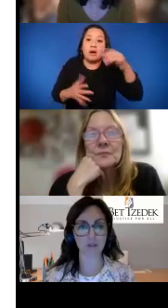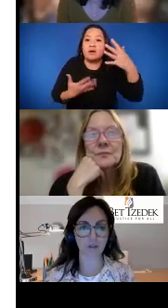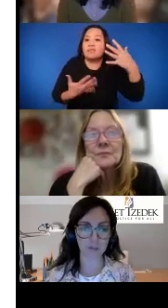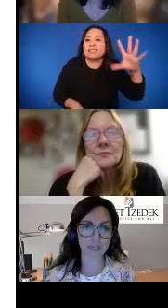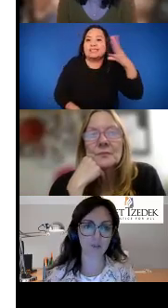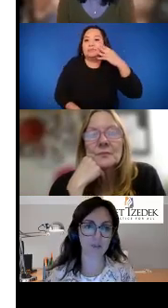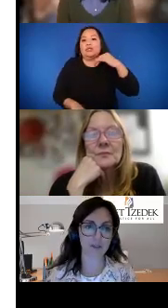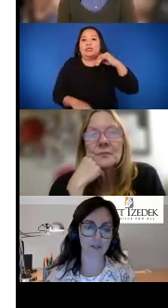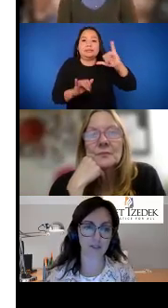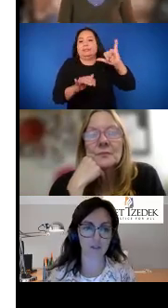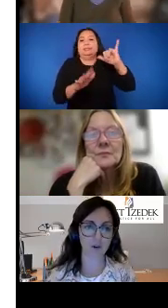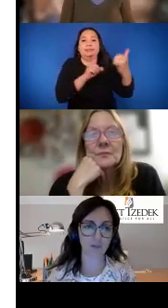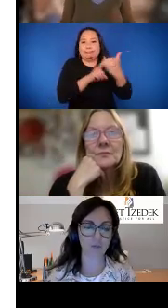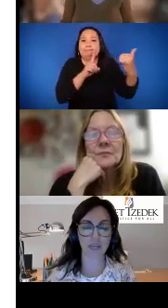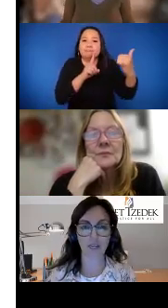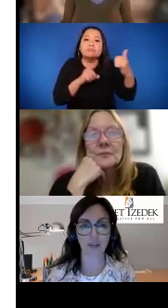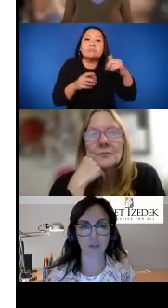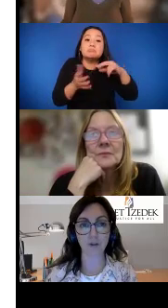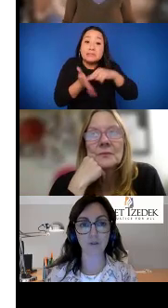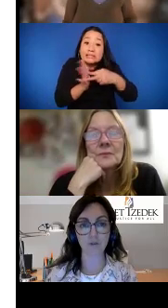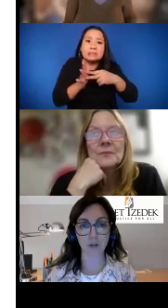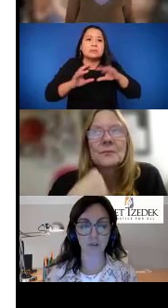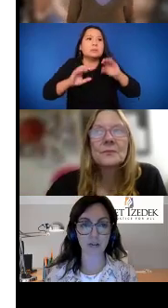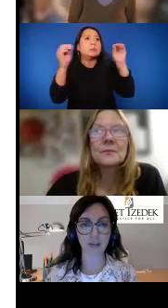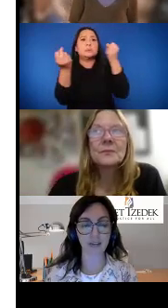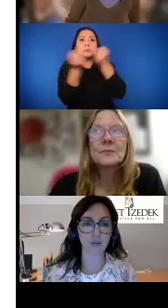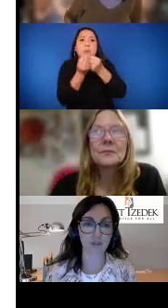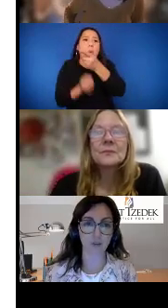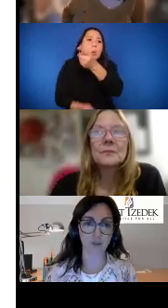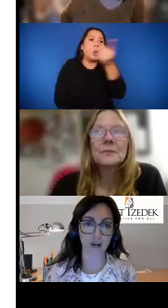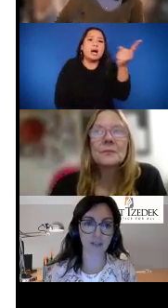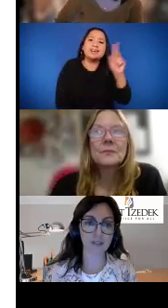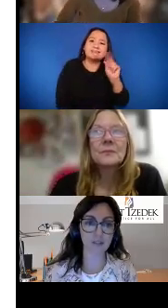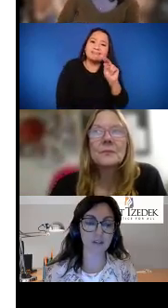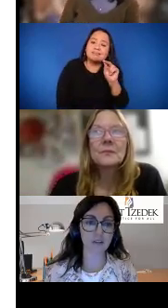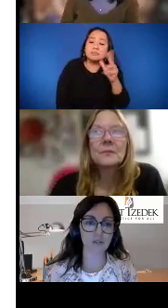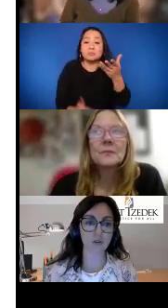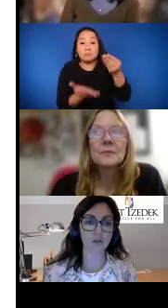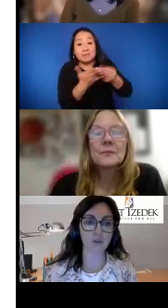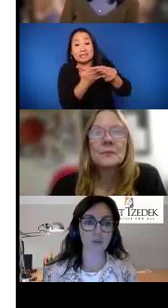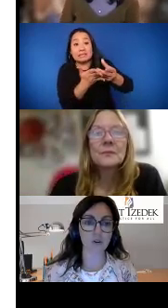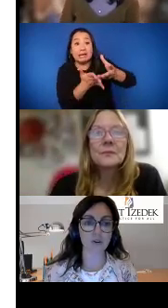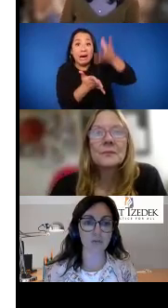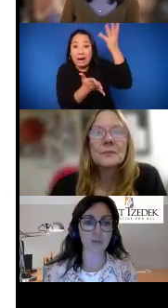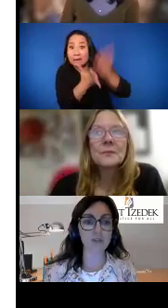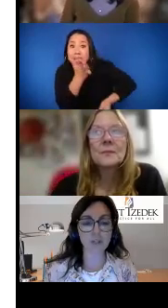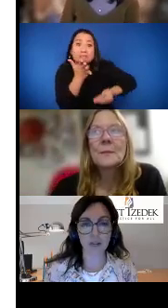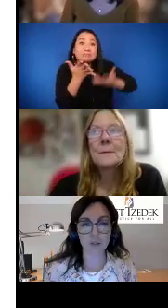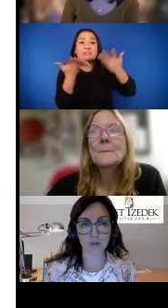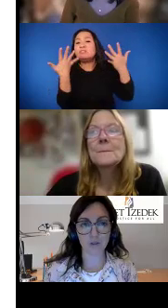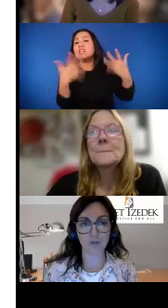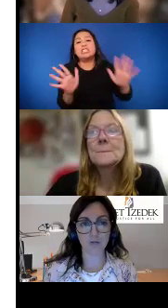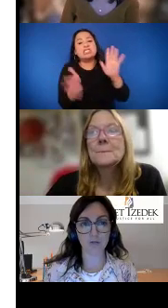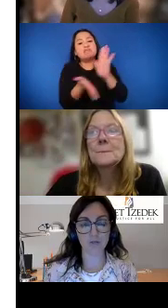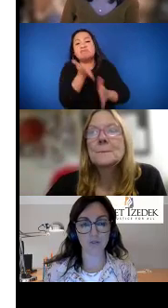is gone completely or there's no hope of any kind of recovery and no legal rights. So please reach